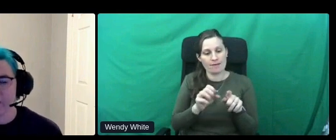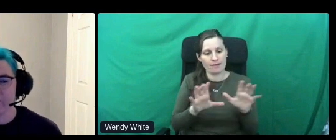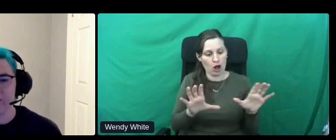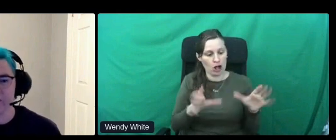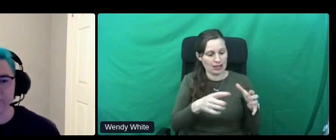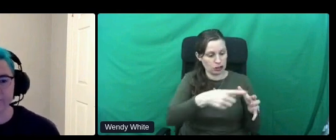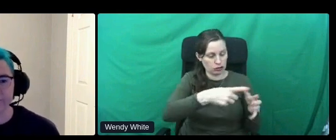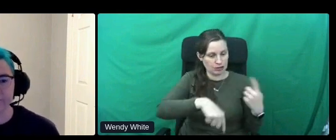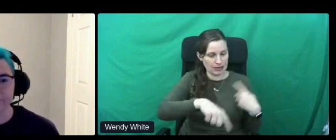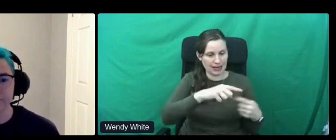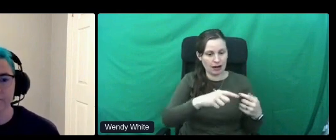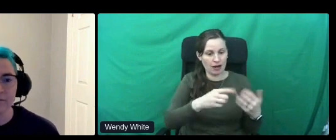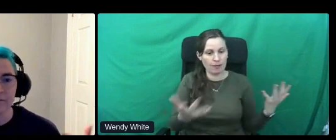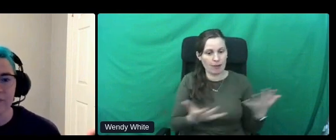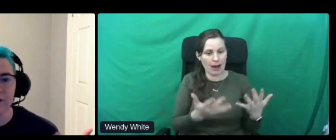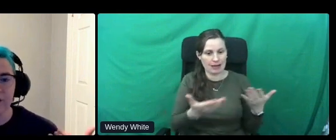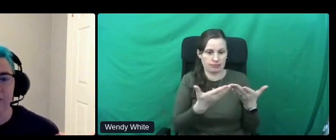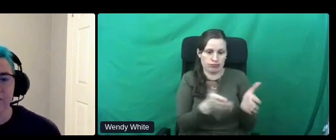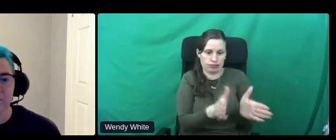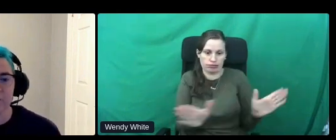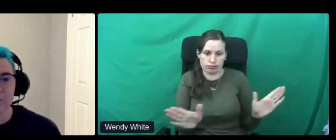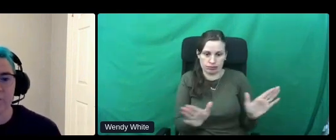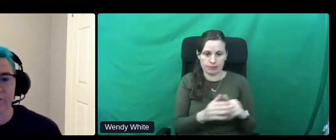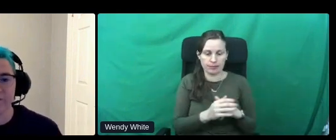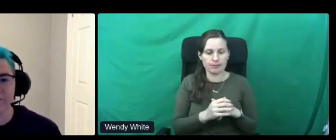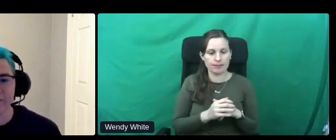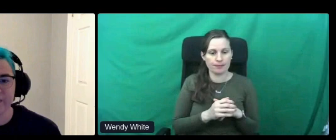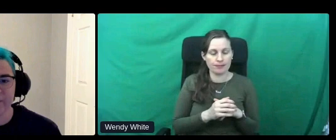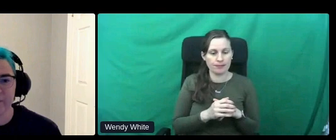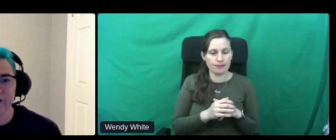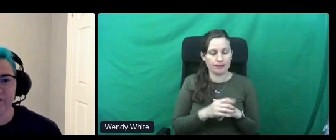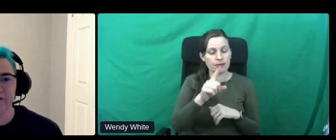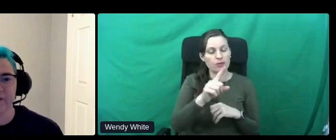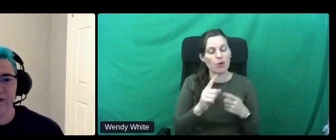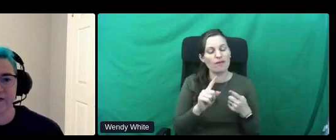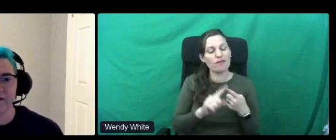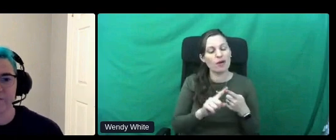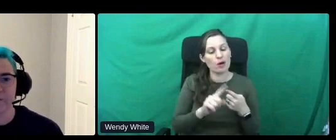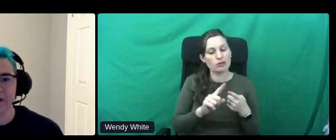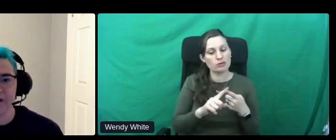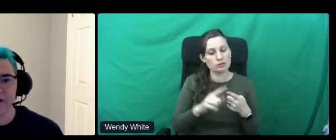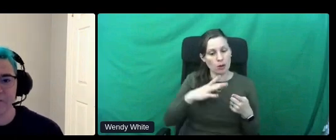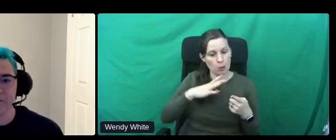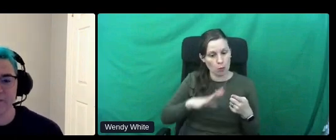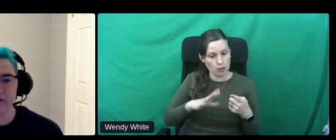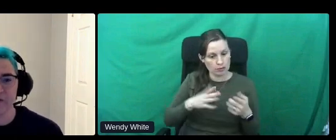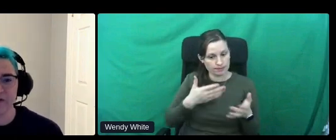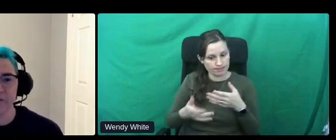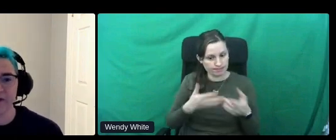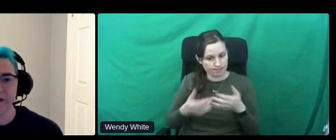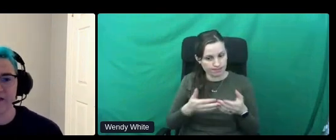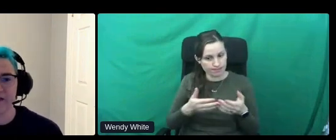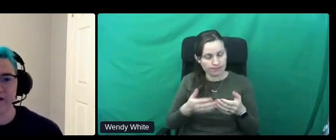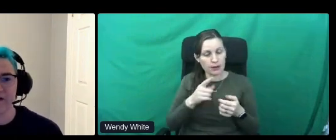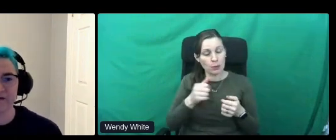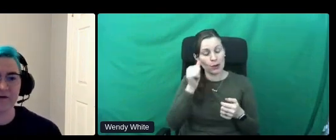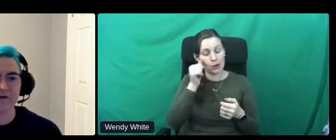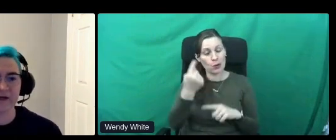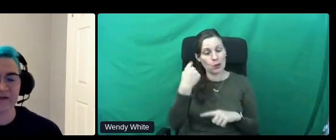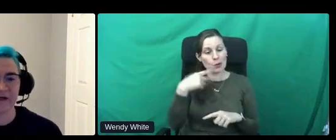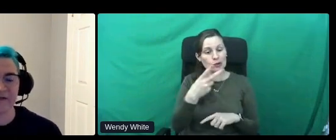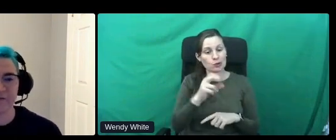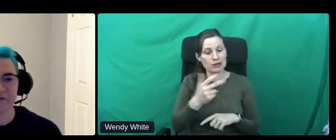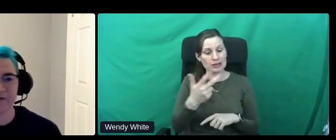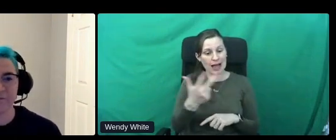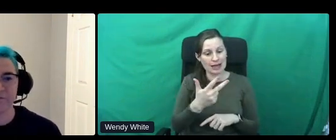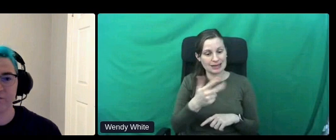very broad reaching. So the first thing we wanted to address when we got in was we knew in 2018 that our default